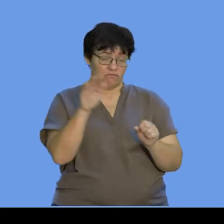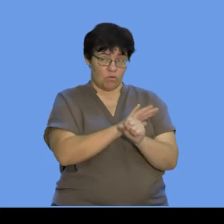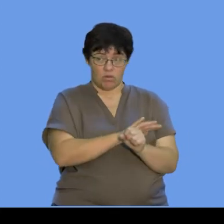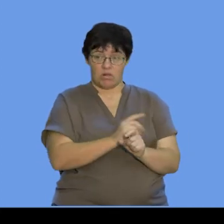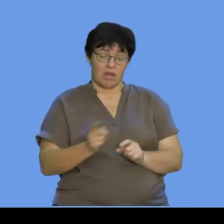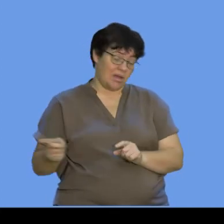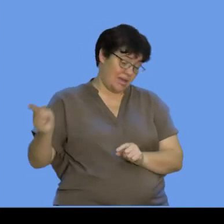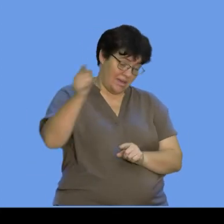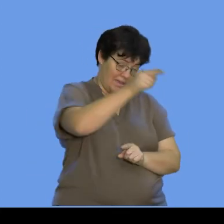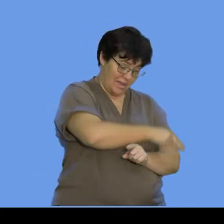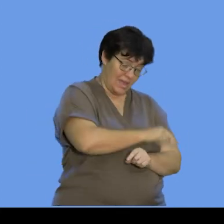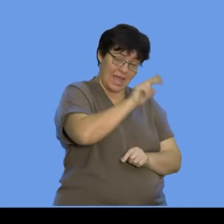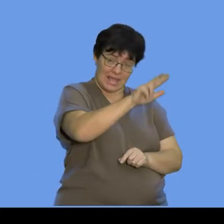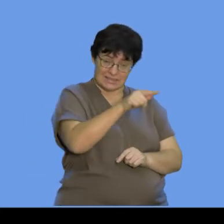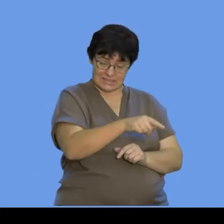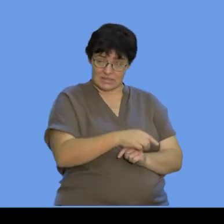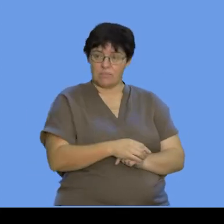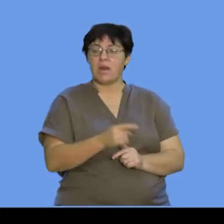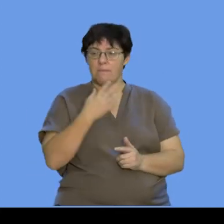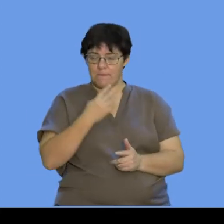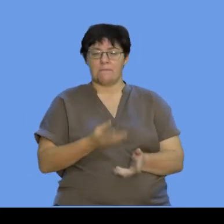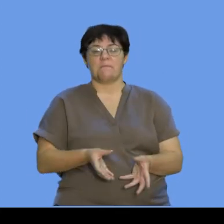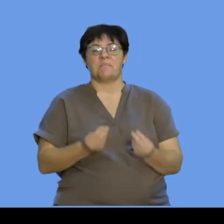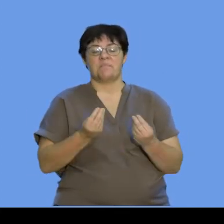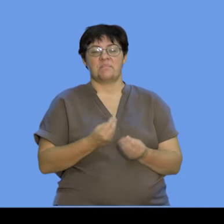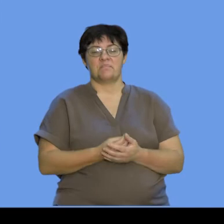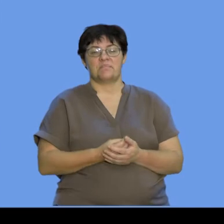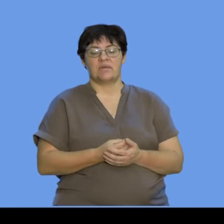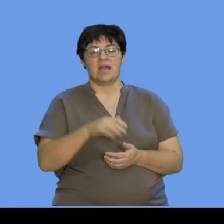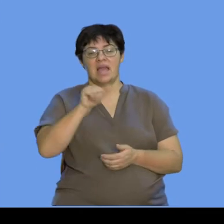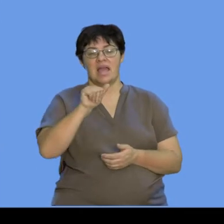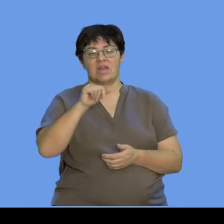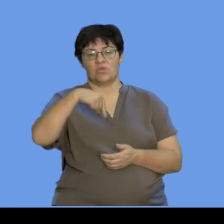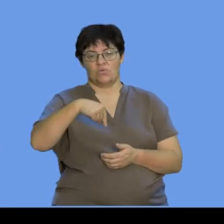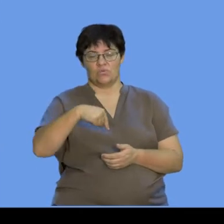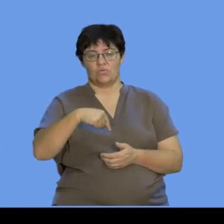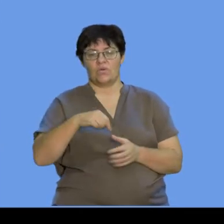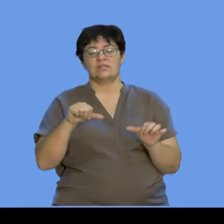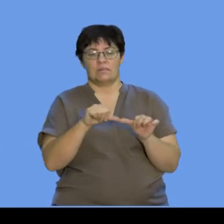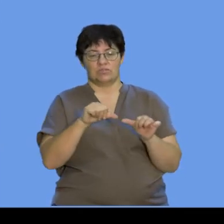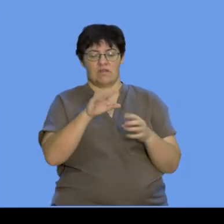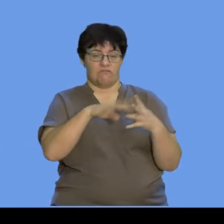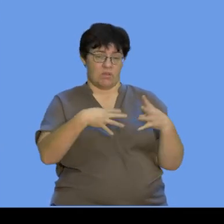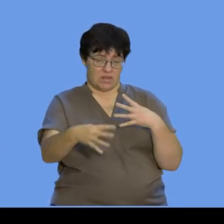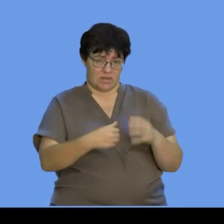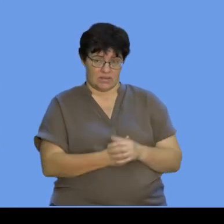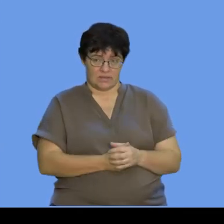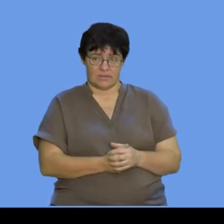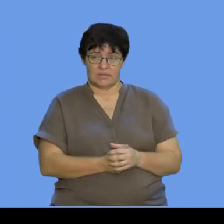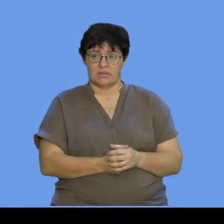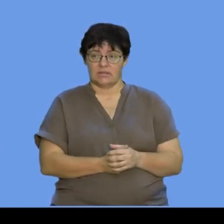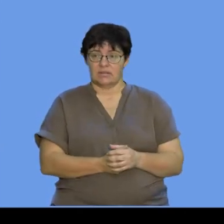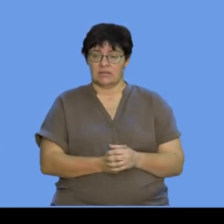this whole thing and that 8 there, I can then make AQ the subject of the formula, right?